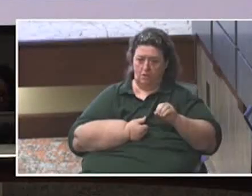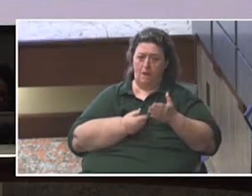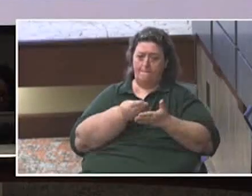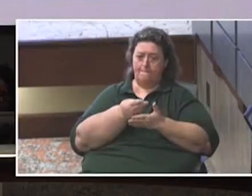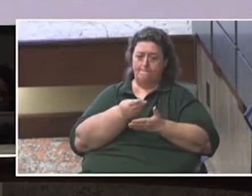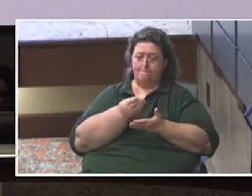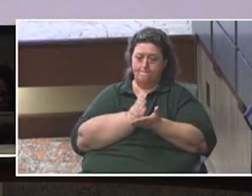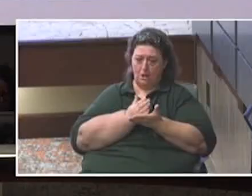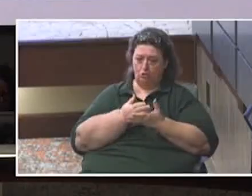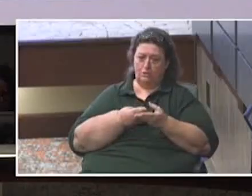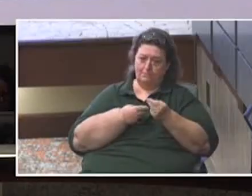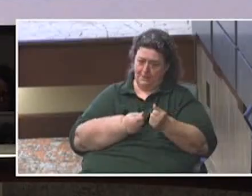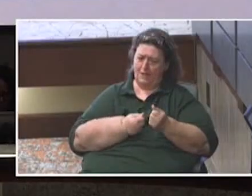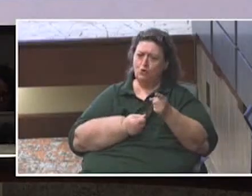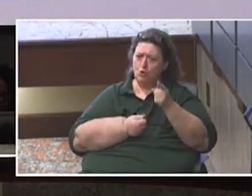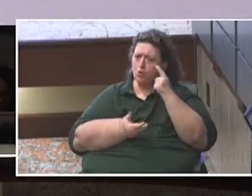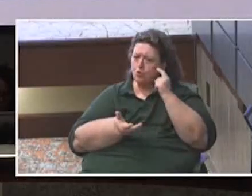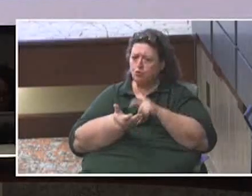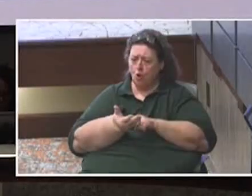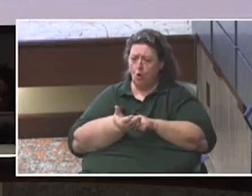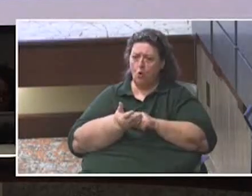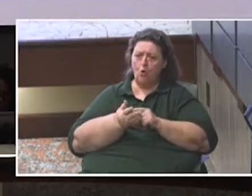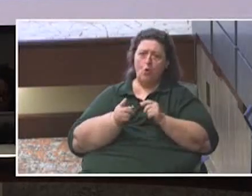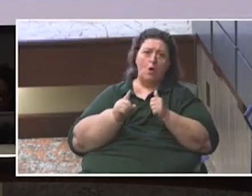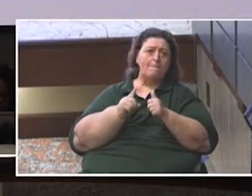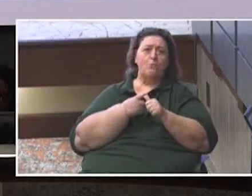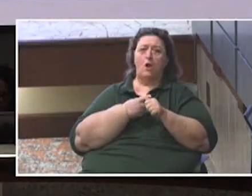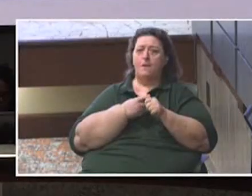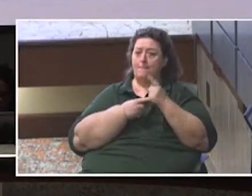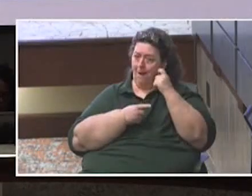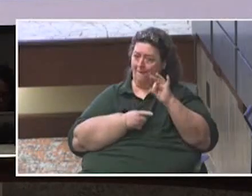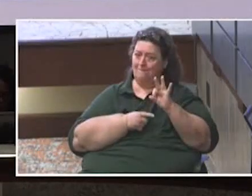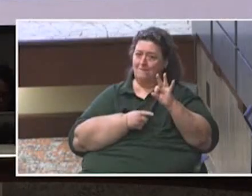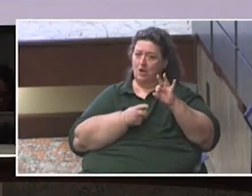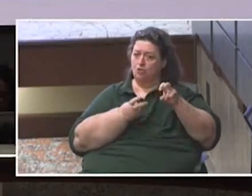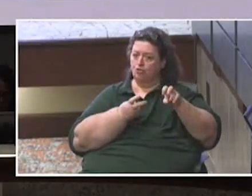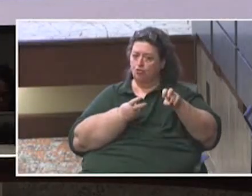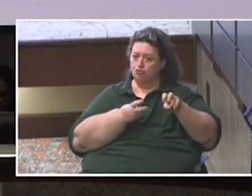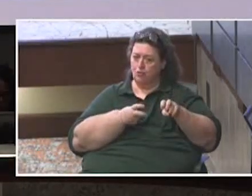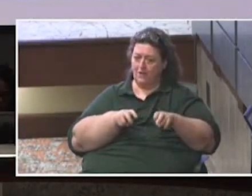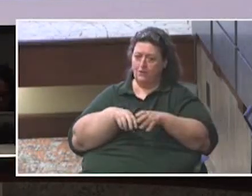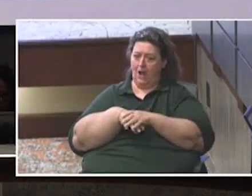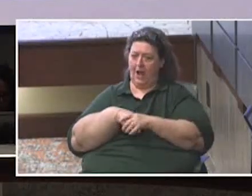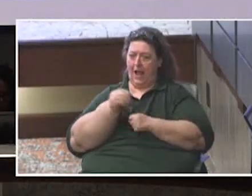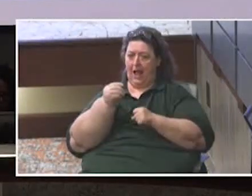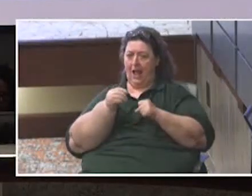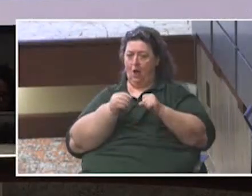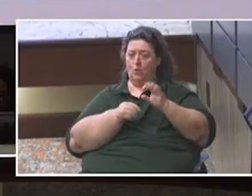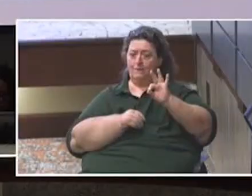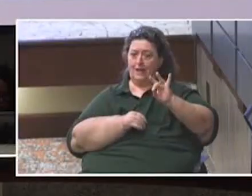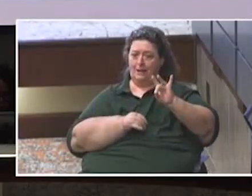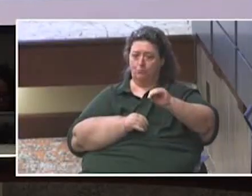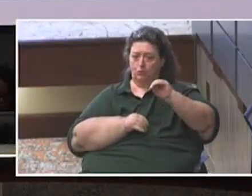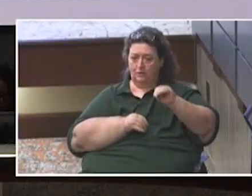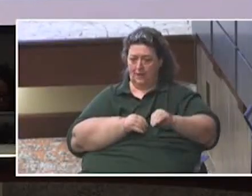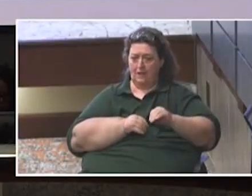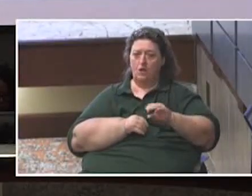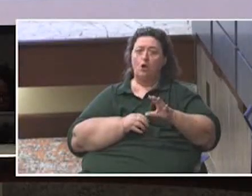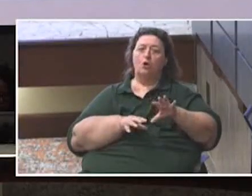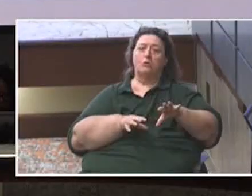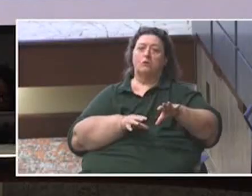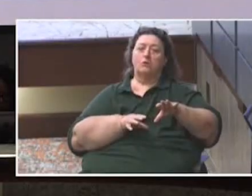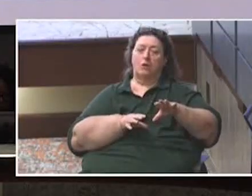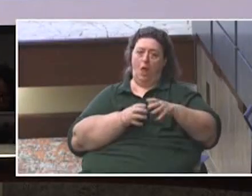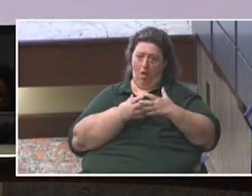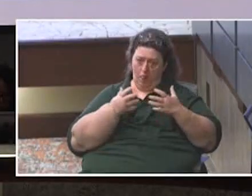budget spent. You'll notice that the primary driver of that is the transfer out. It's 98%. So we took a